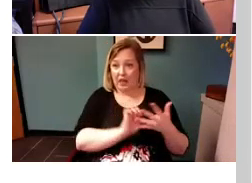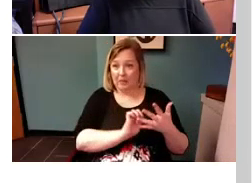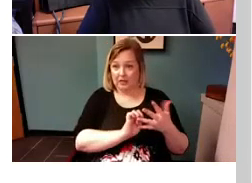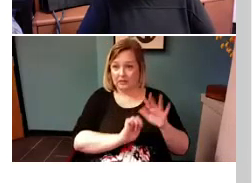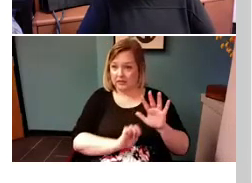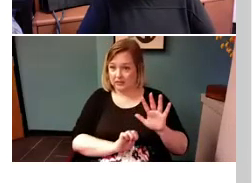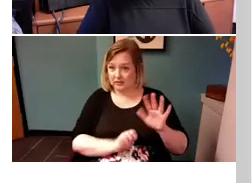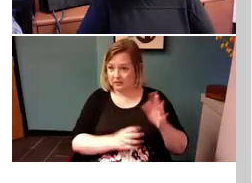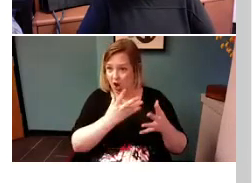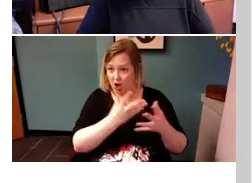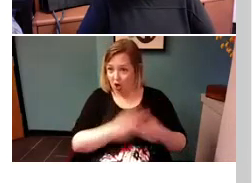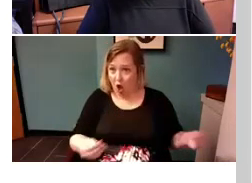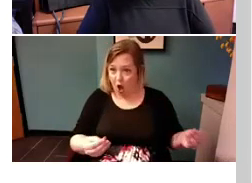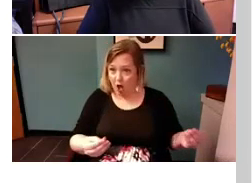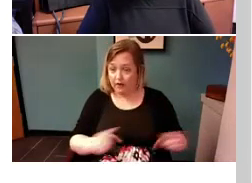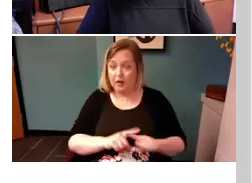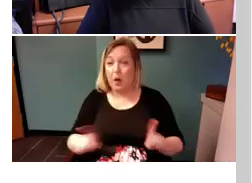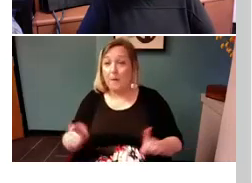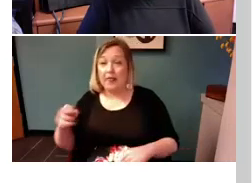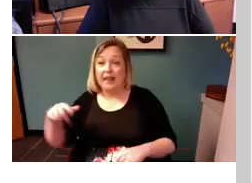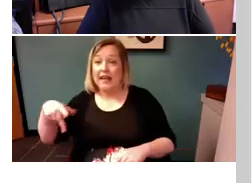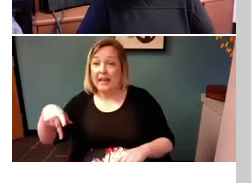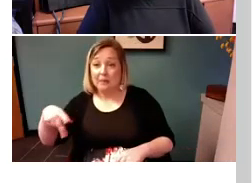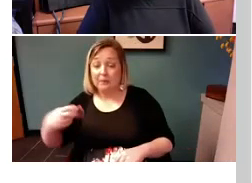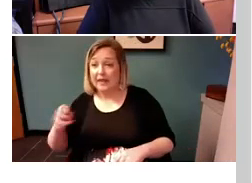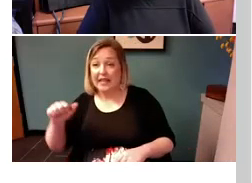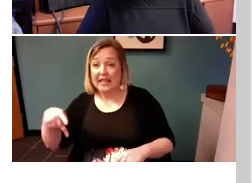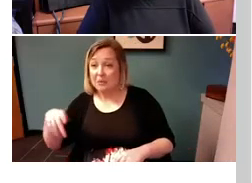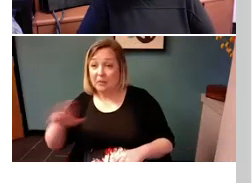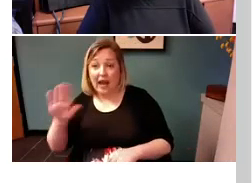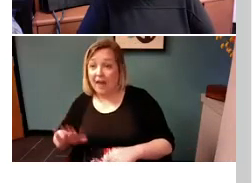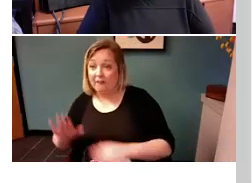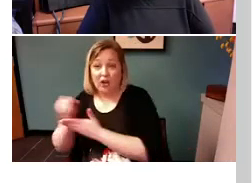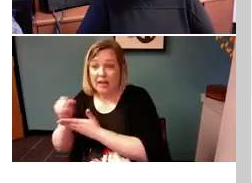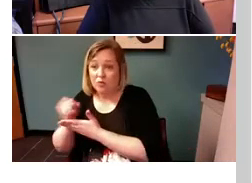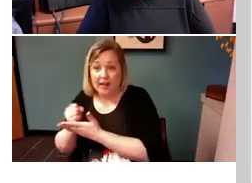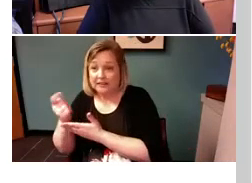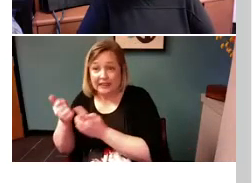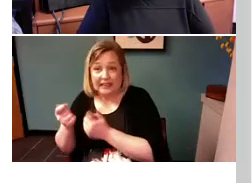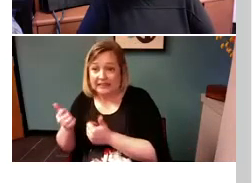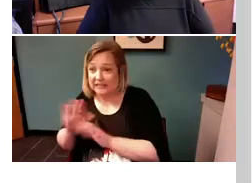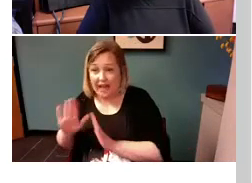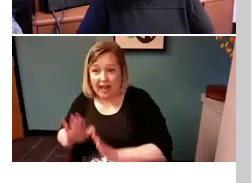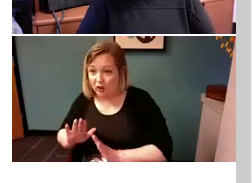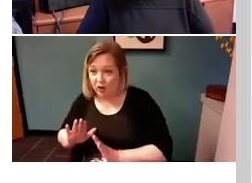removed. So we can then still access the heap memory. Does that make sense for Brian Neese and Sean Ribardo?